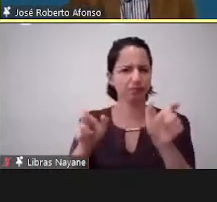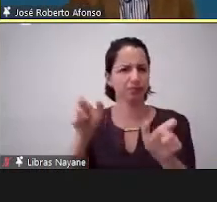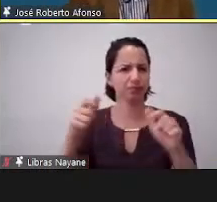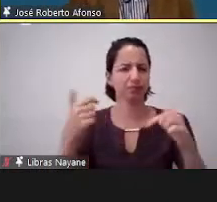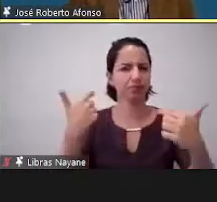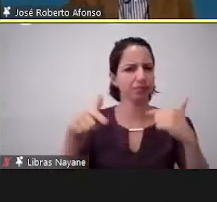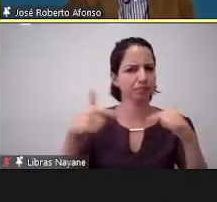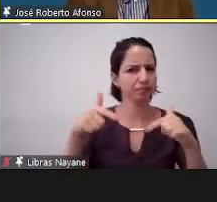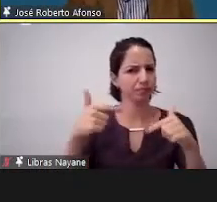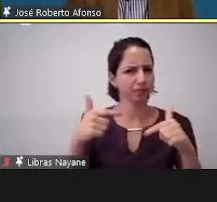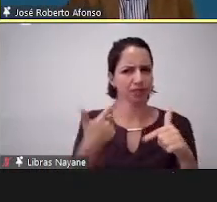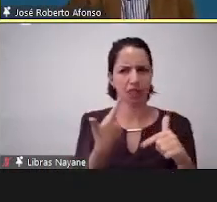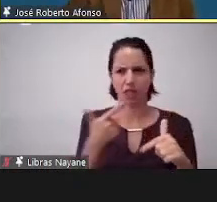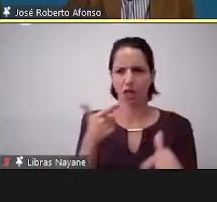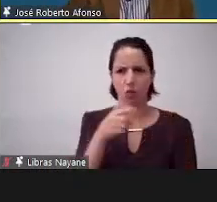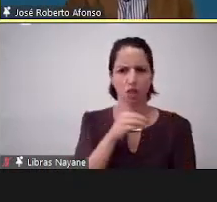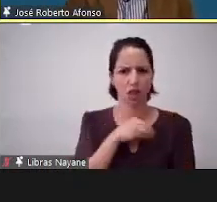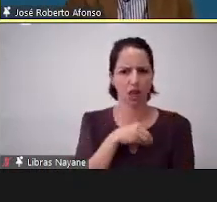So